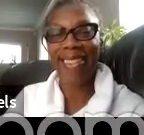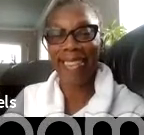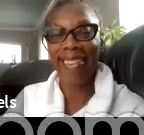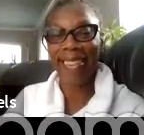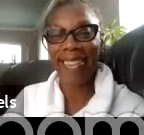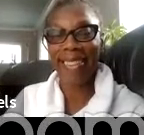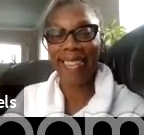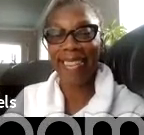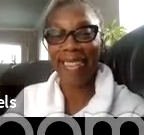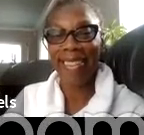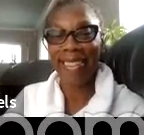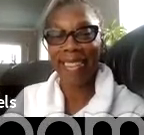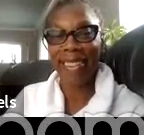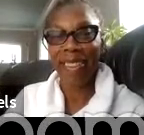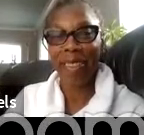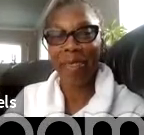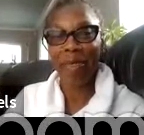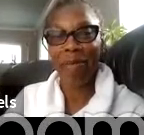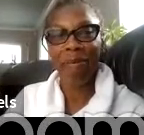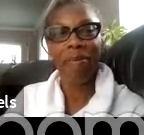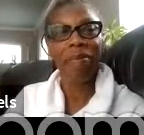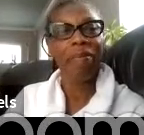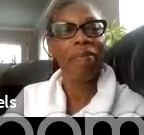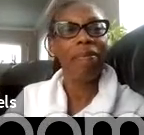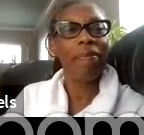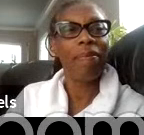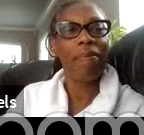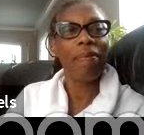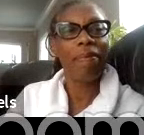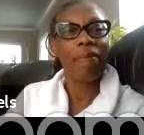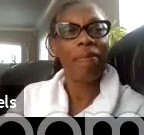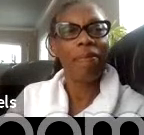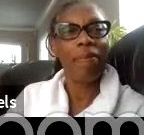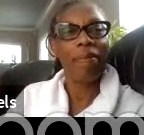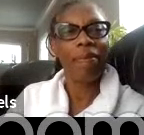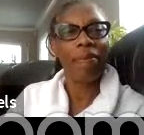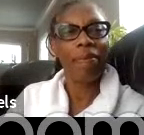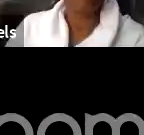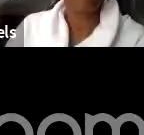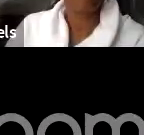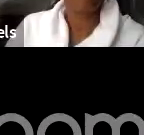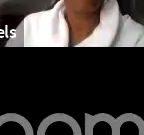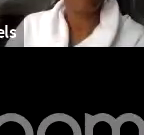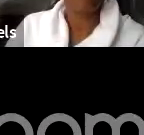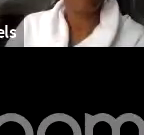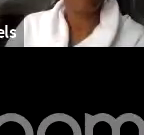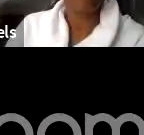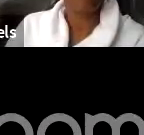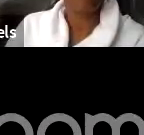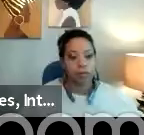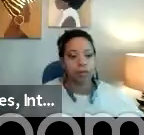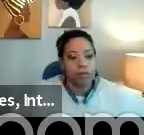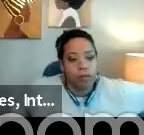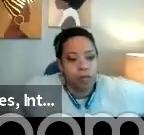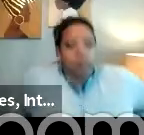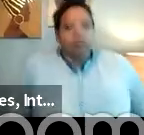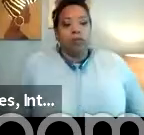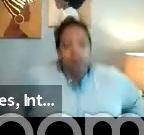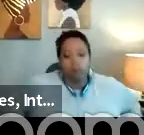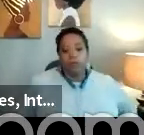Yes. Yeah, that was really sweet. Thank you. Thank you all for time with you.